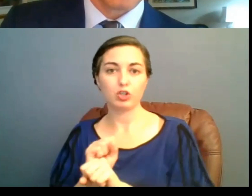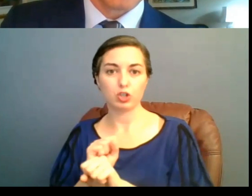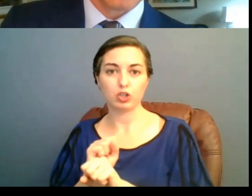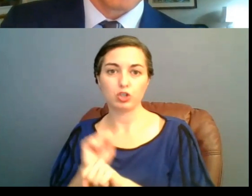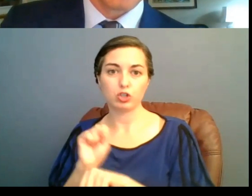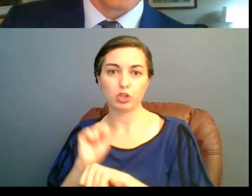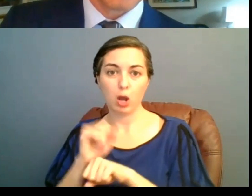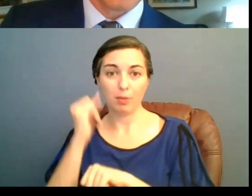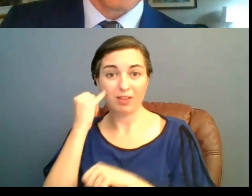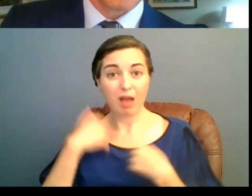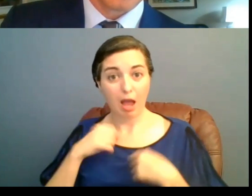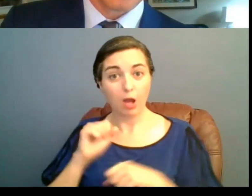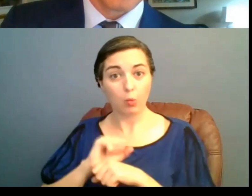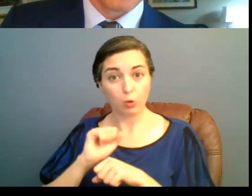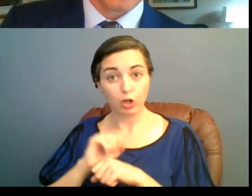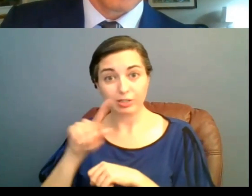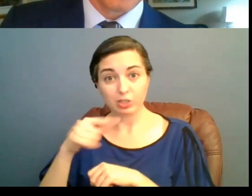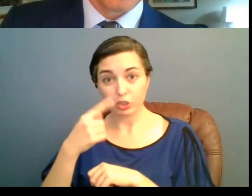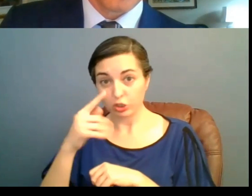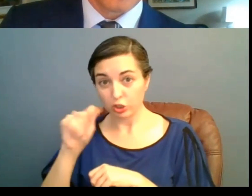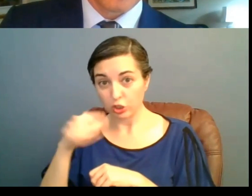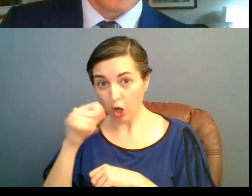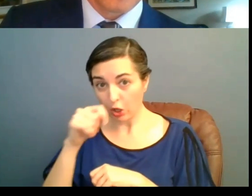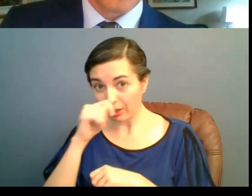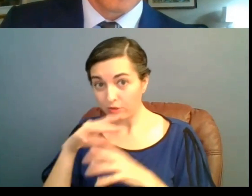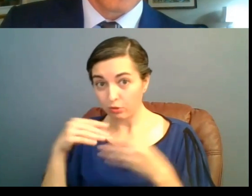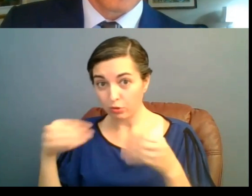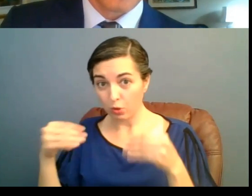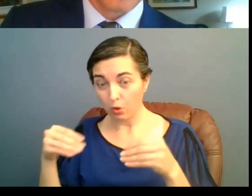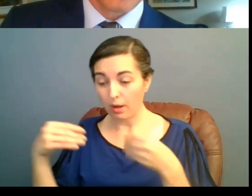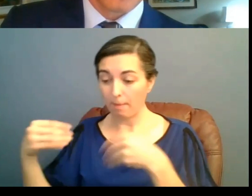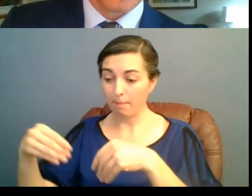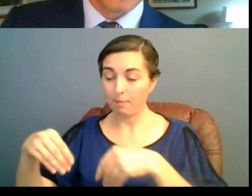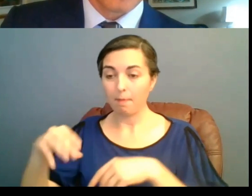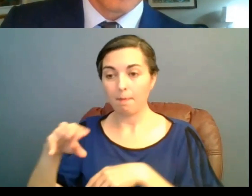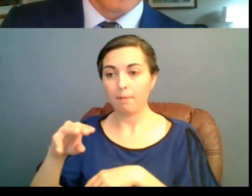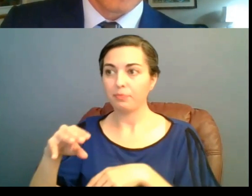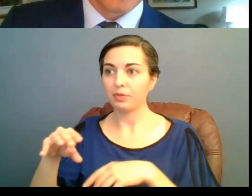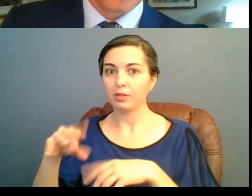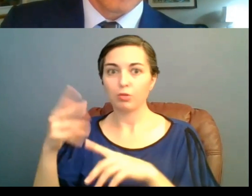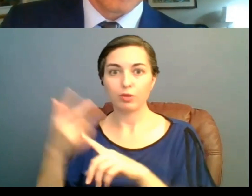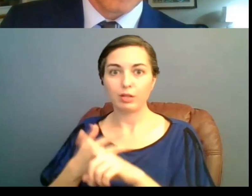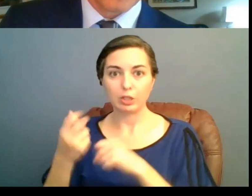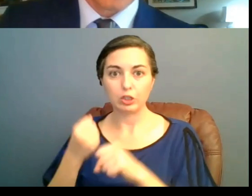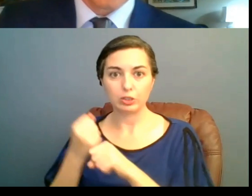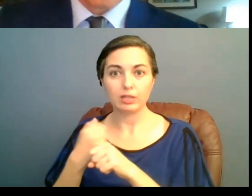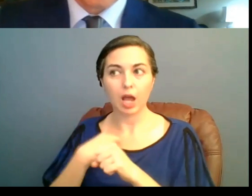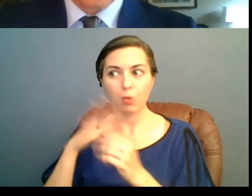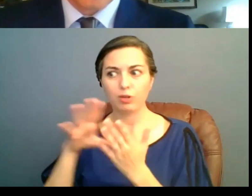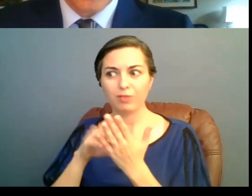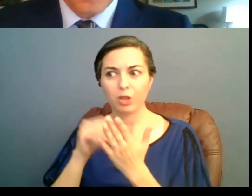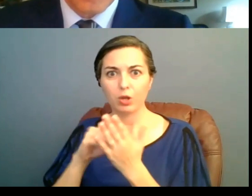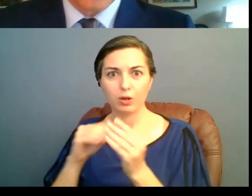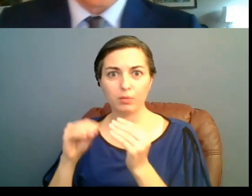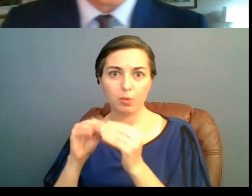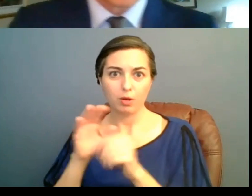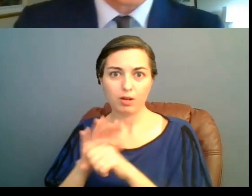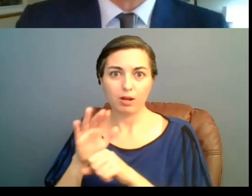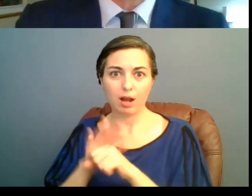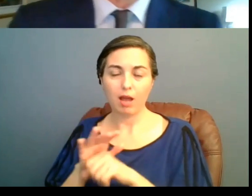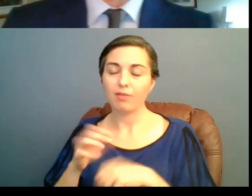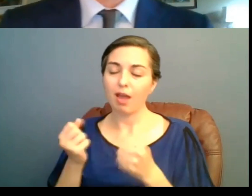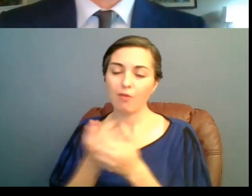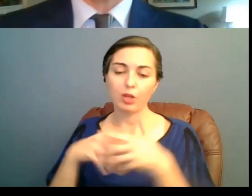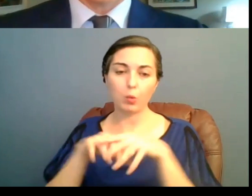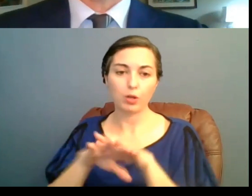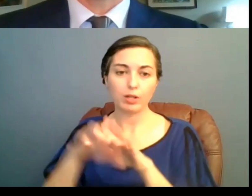years, it would not have hurt my career and I would have gotten great experience. And although things worked out really well for me, it was definitely a very difficult